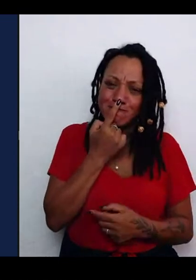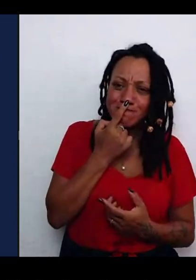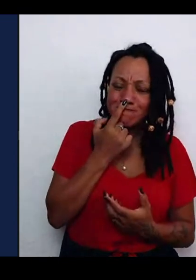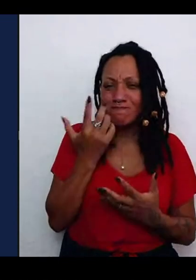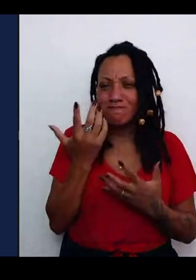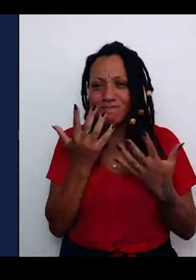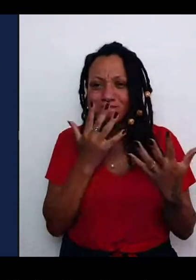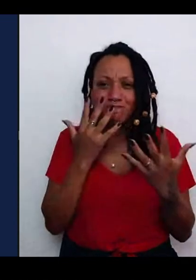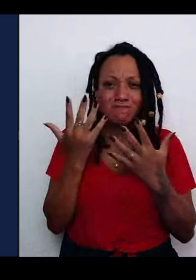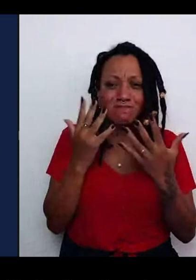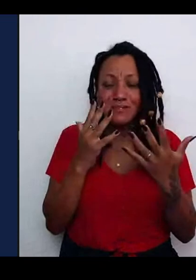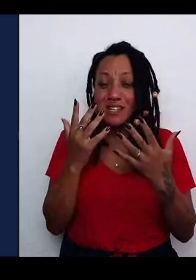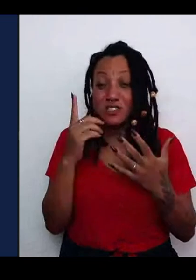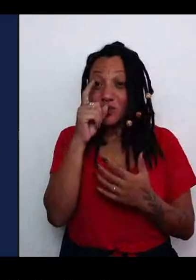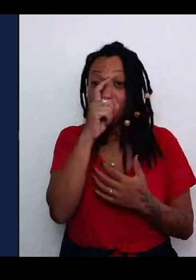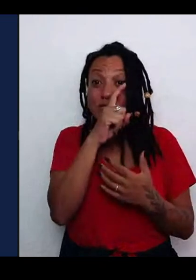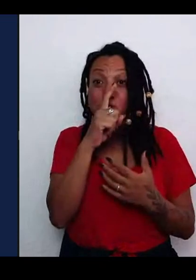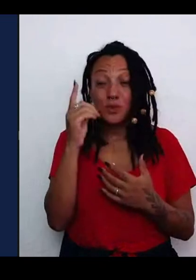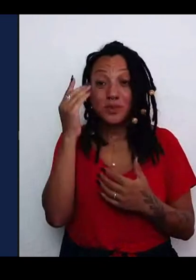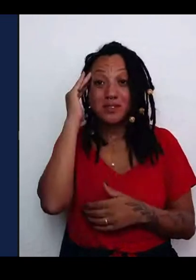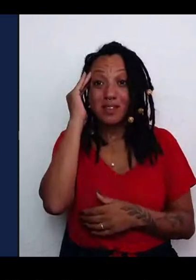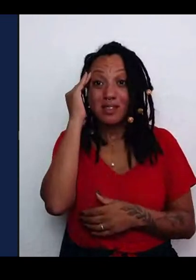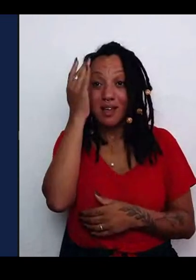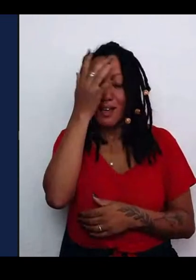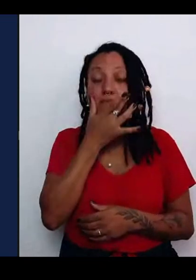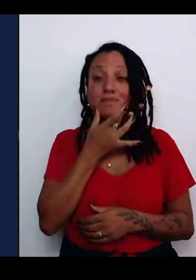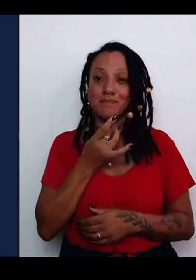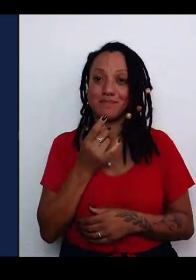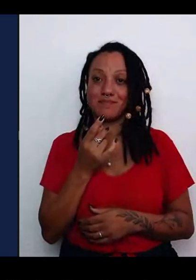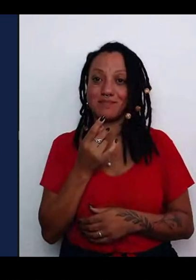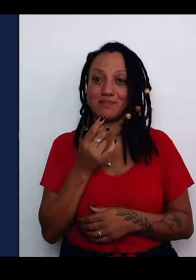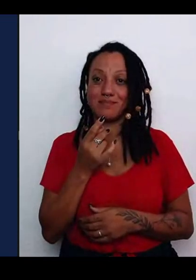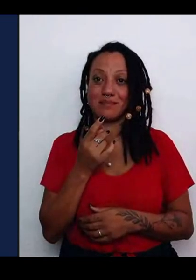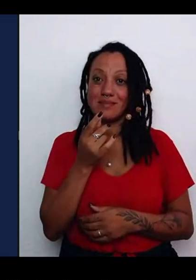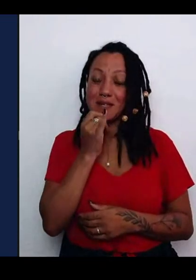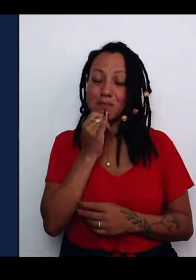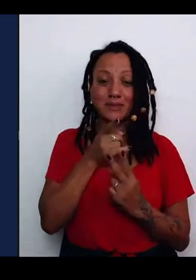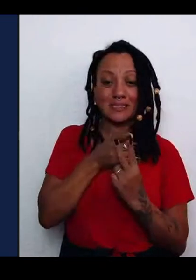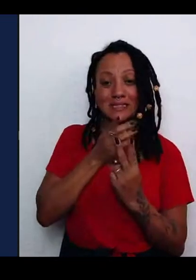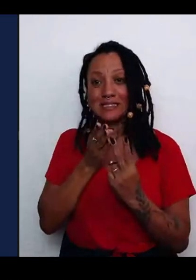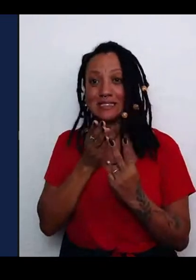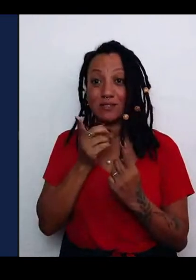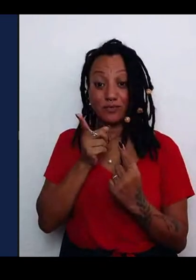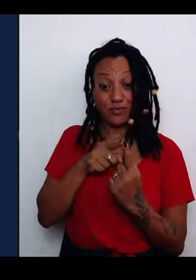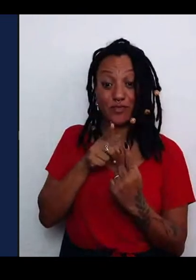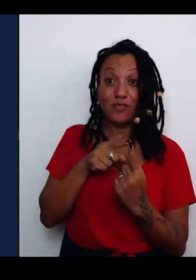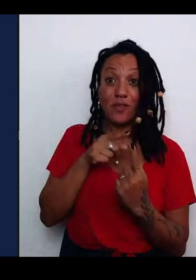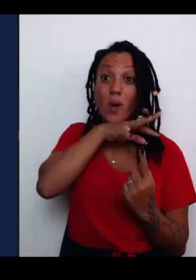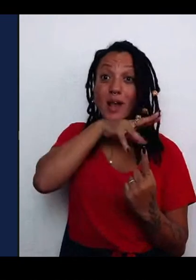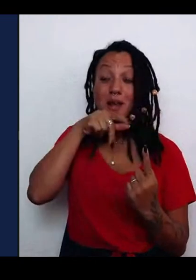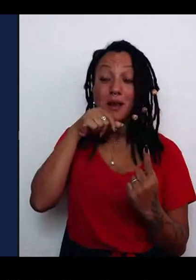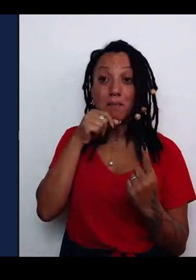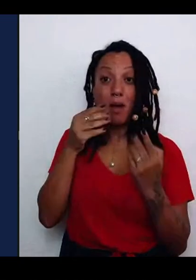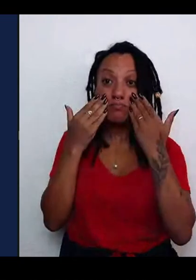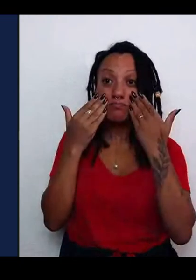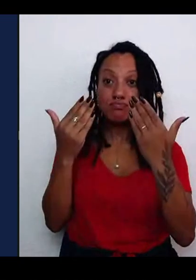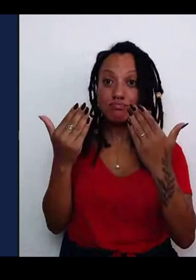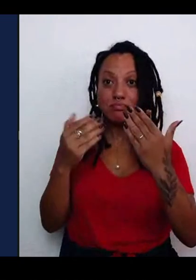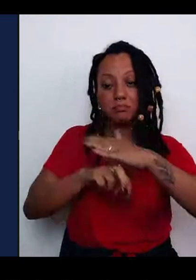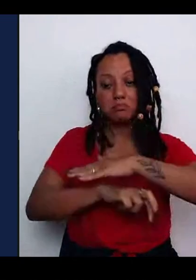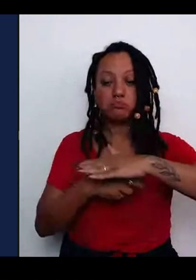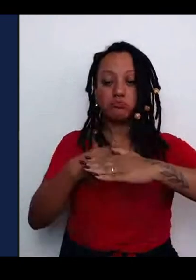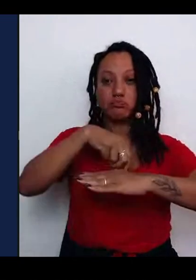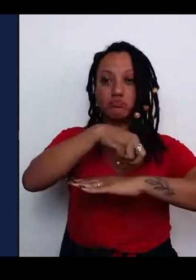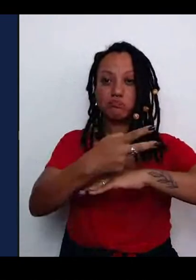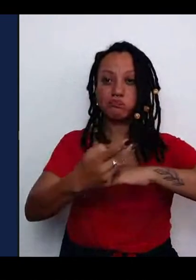a conundrum which is we can see this animal because the animal is exhibited and the animal is exhibited because he's